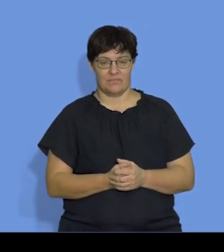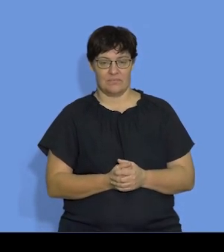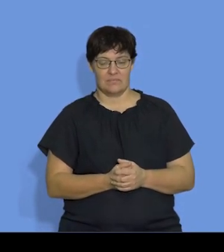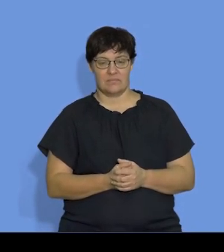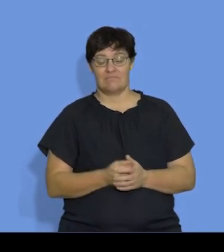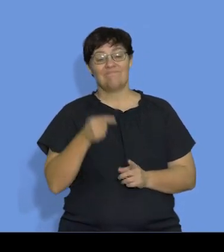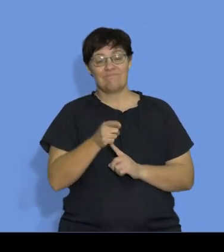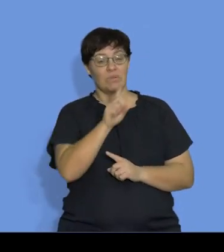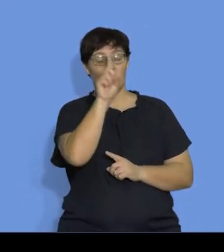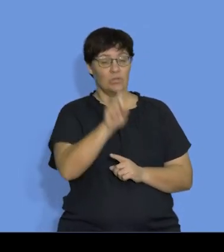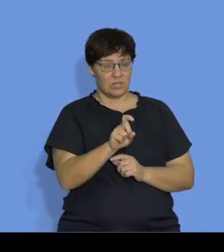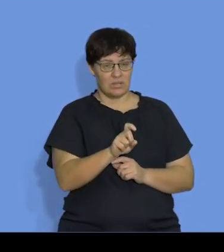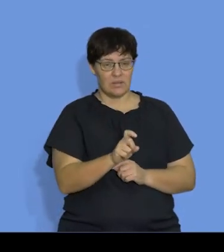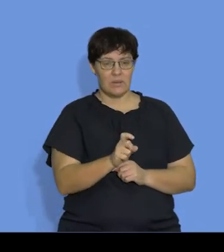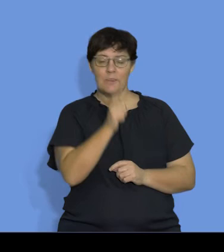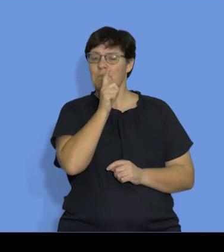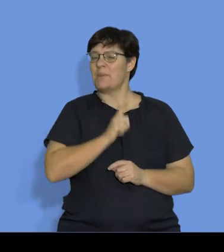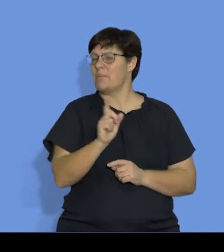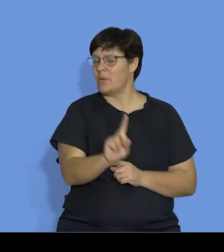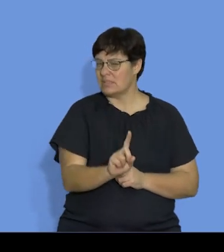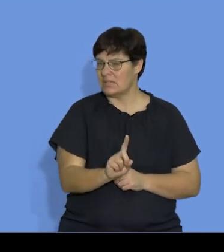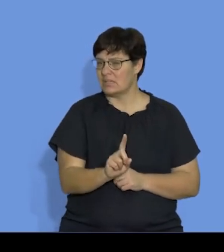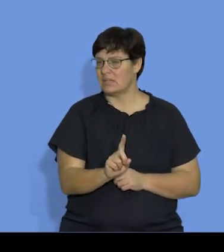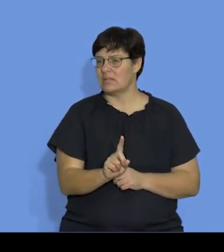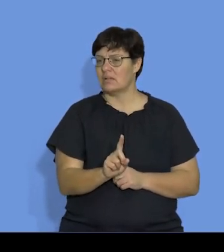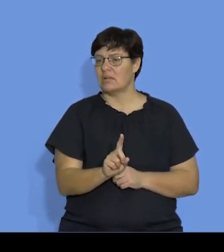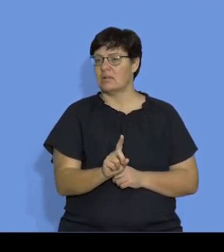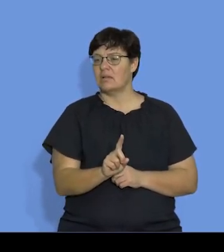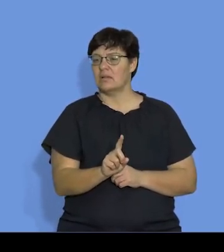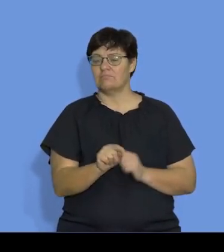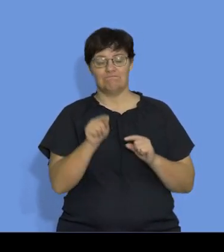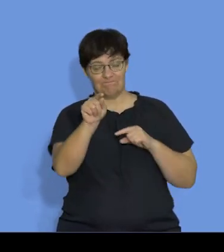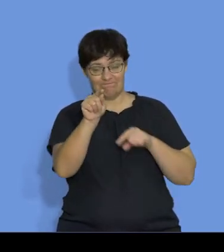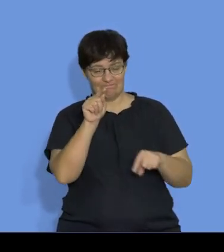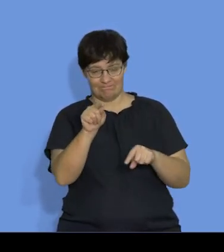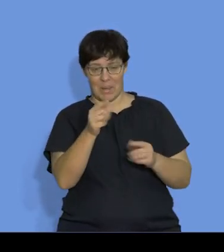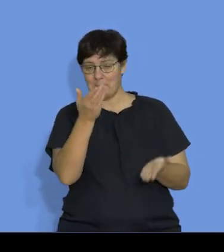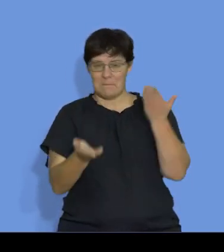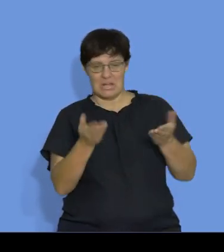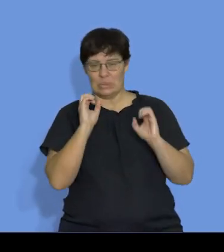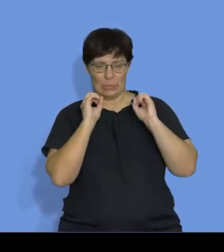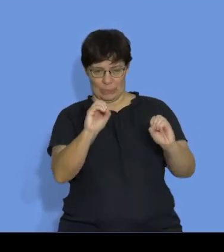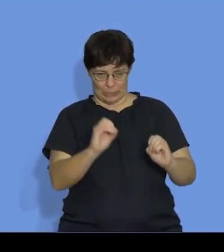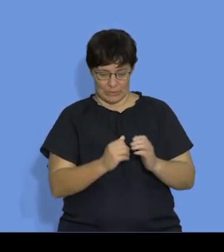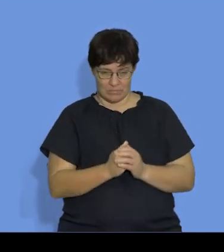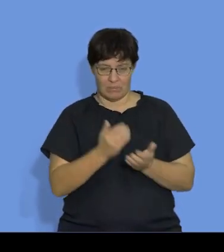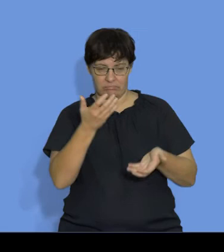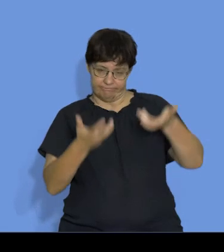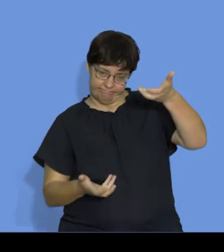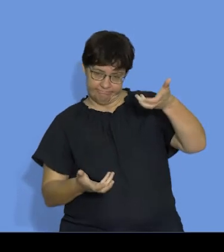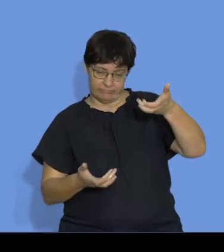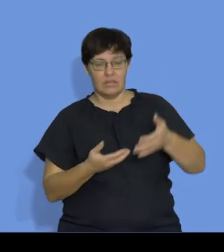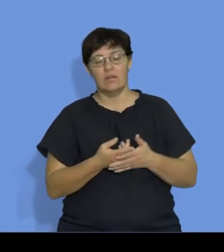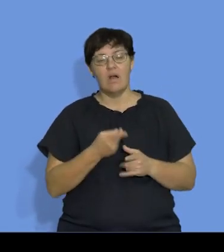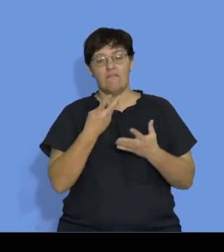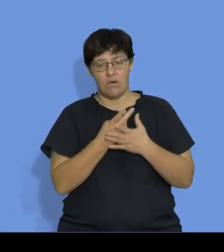In this question, it says the two unbalanced, I'm going to underline that because that's very, very important, equations